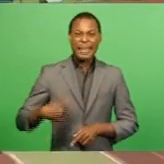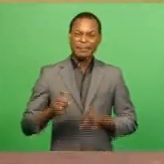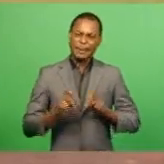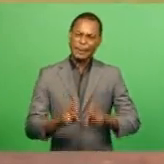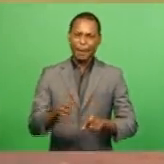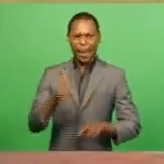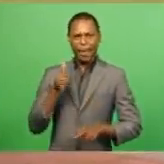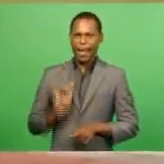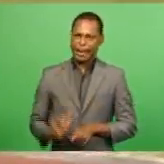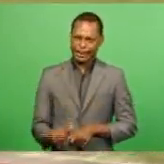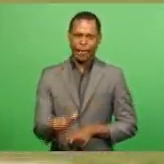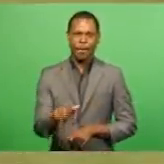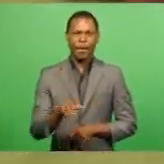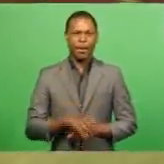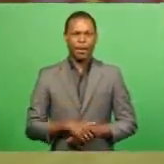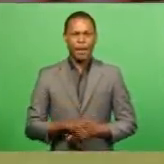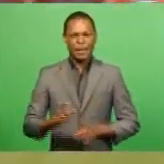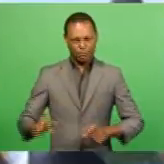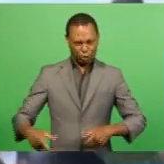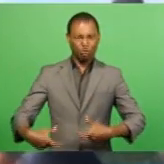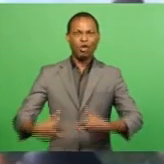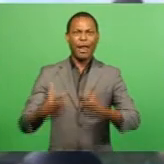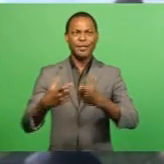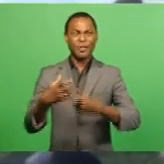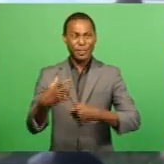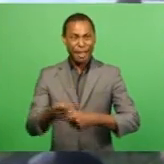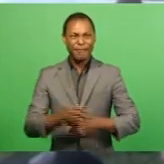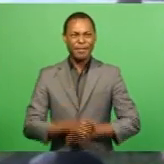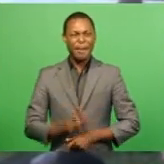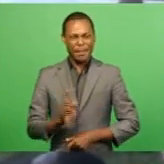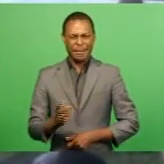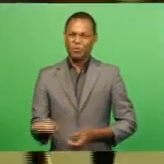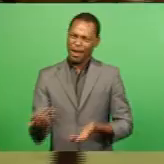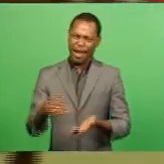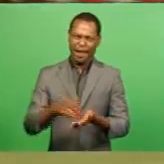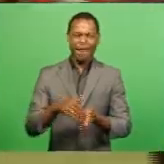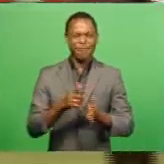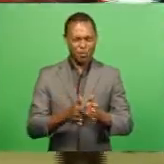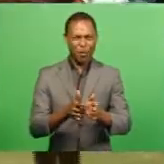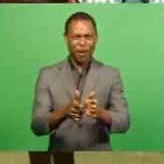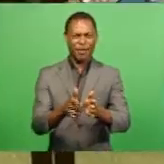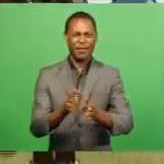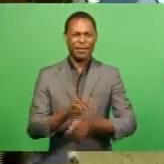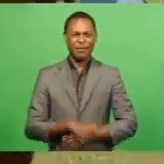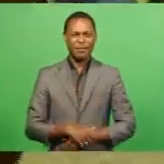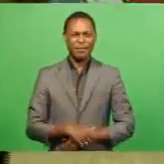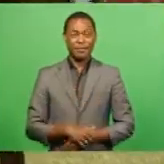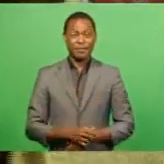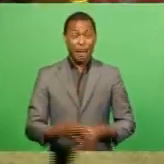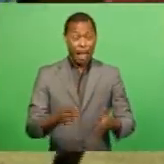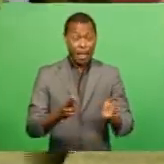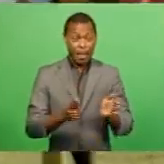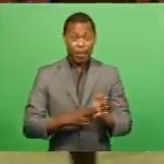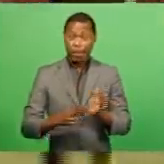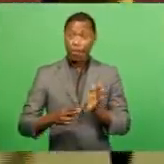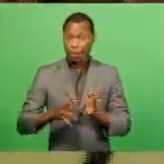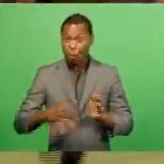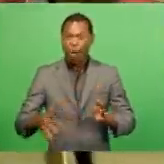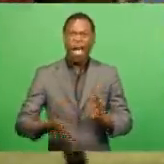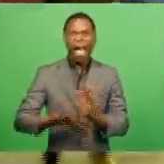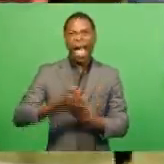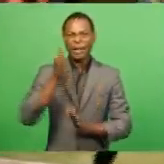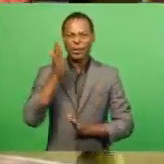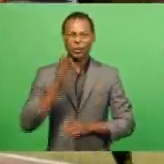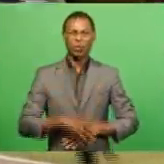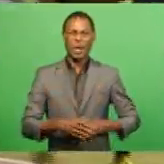FBC Sports. Despite this challenge, I was able to make it here today. Natambua High School is leading the boys division